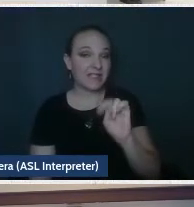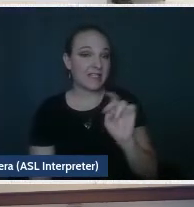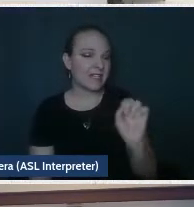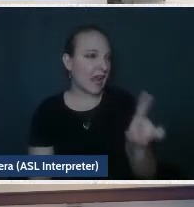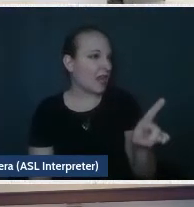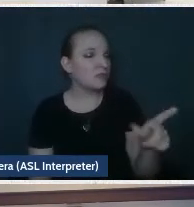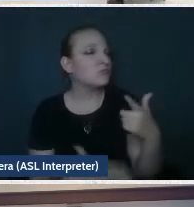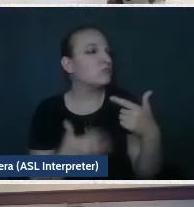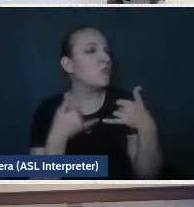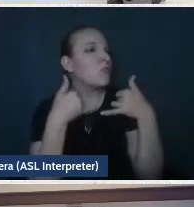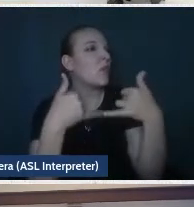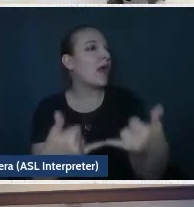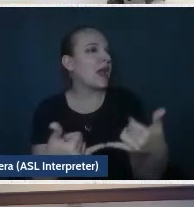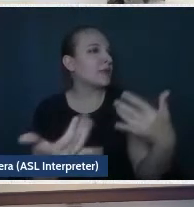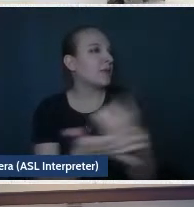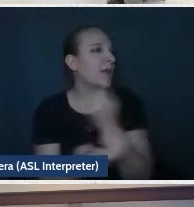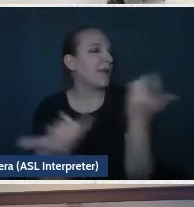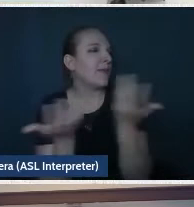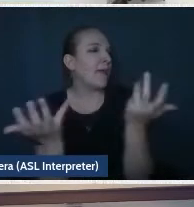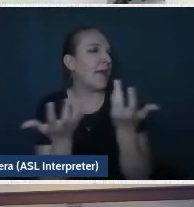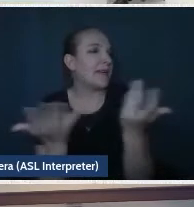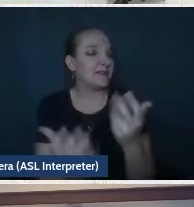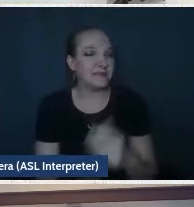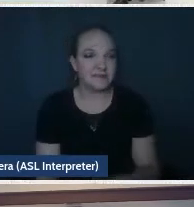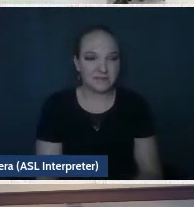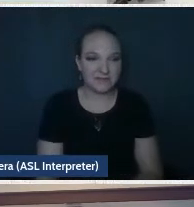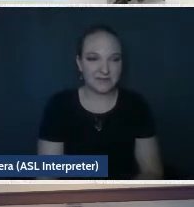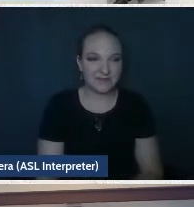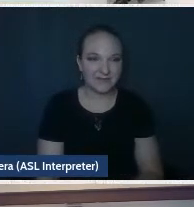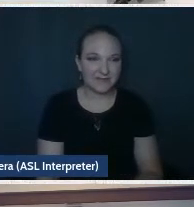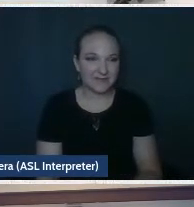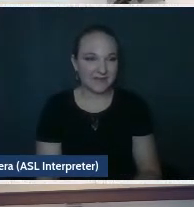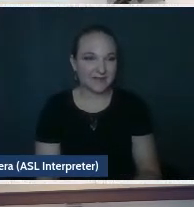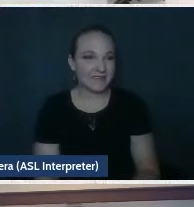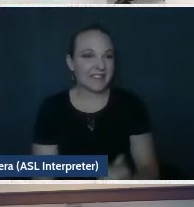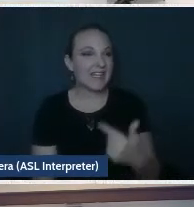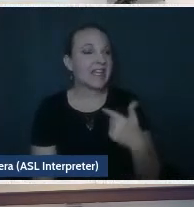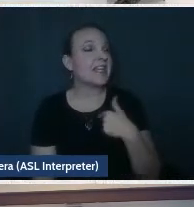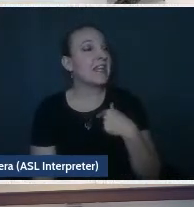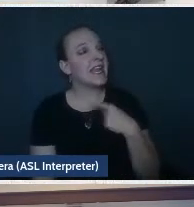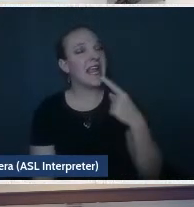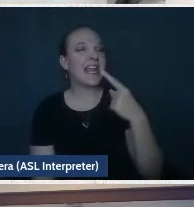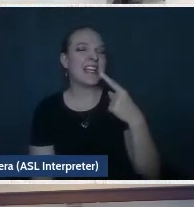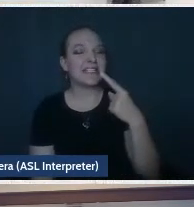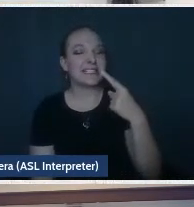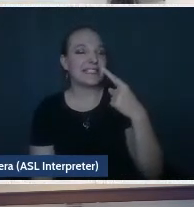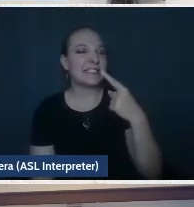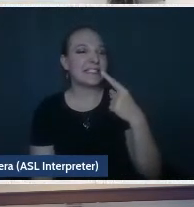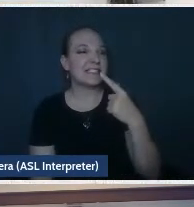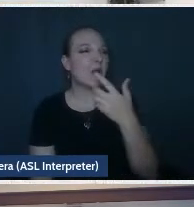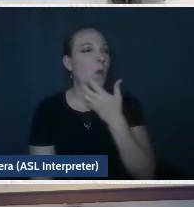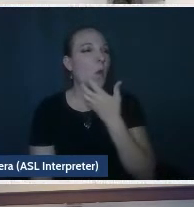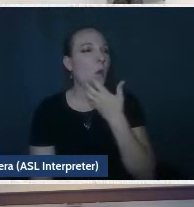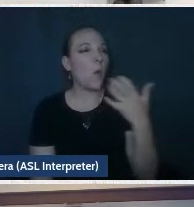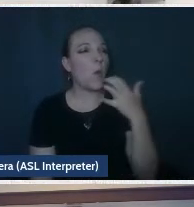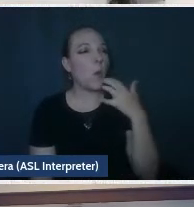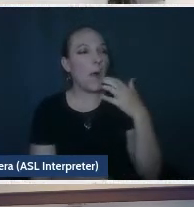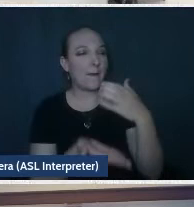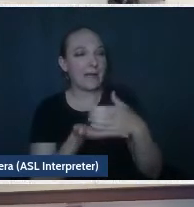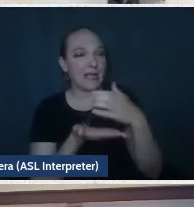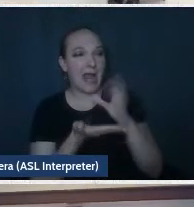I could offer this wonderfully warm, semi-warm can of beer, but I think the prizes are better than